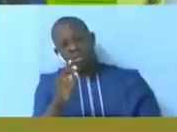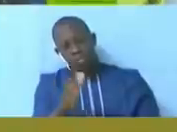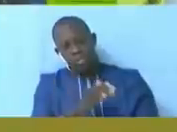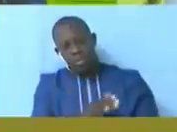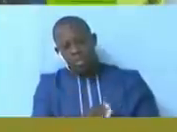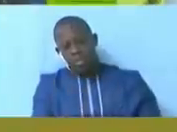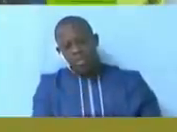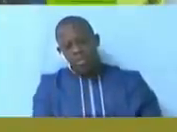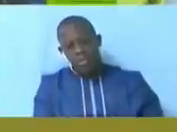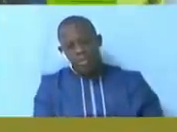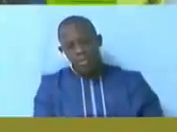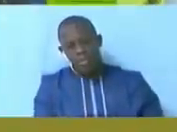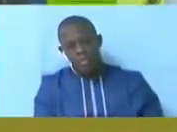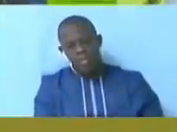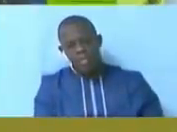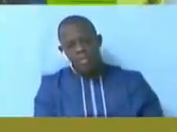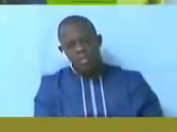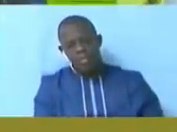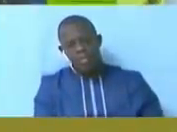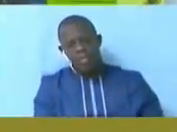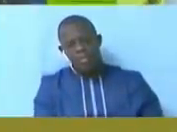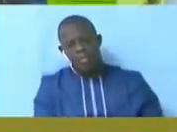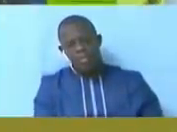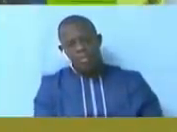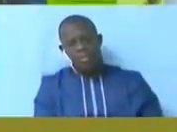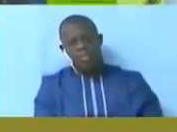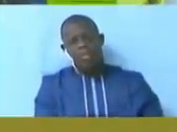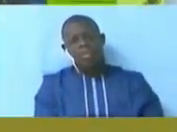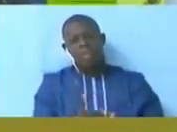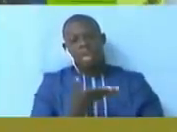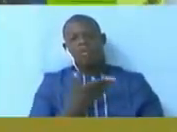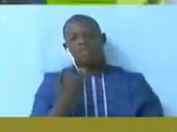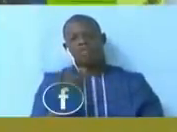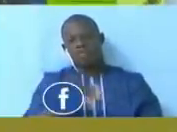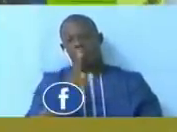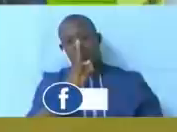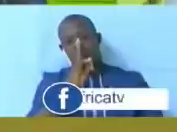there were people who actually balanced the show.